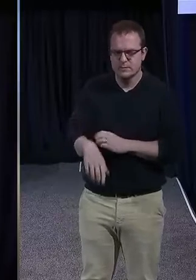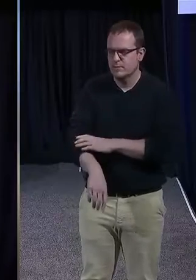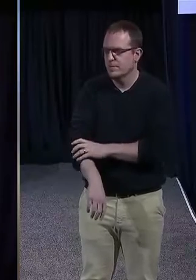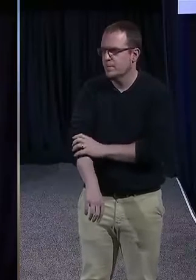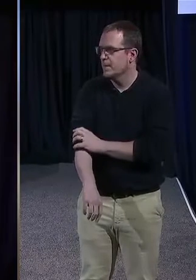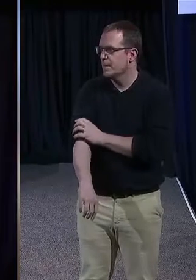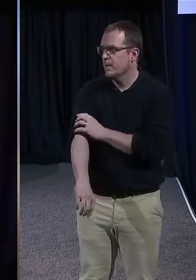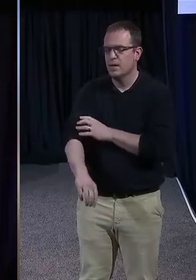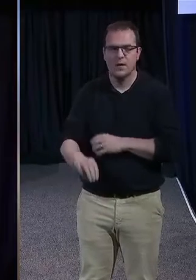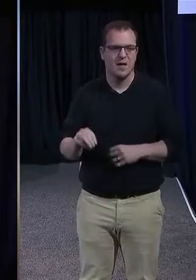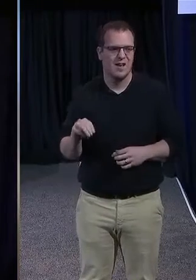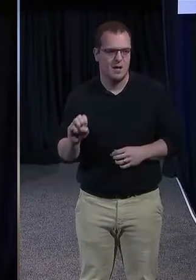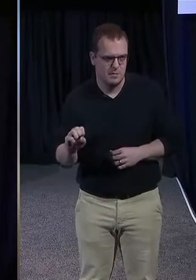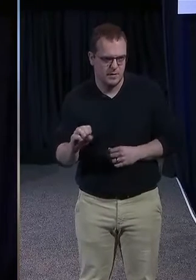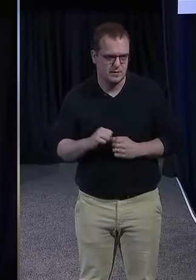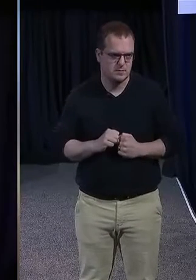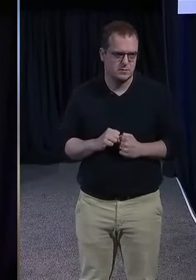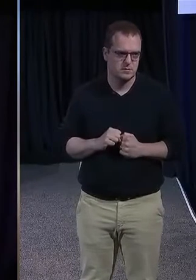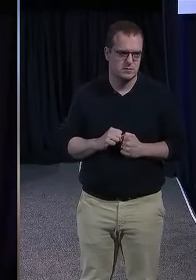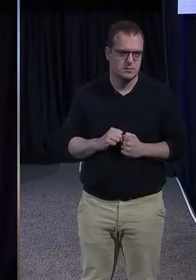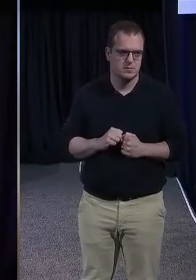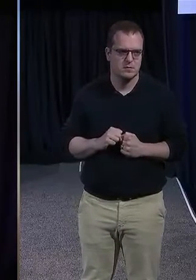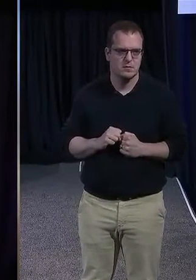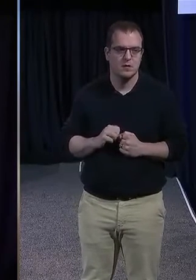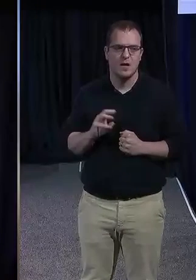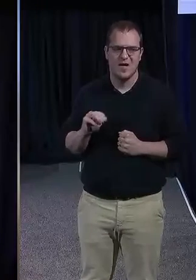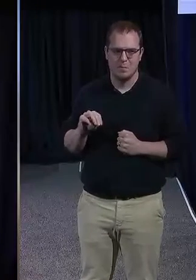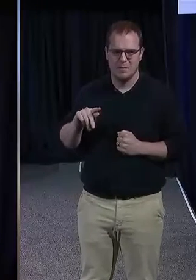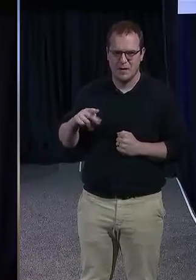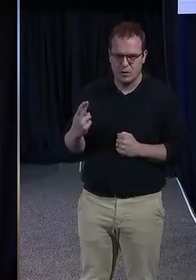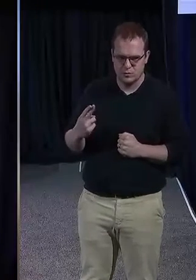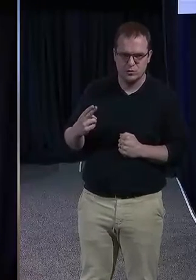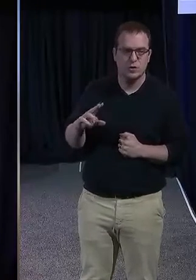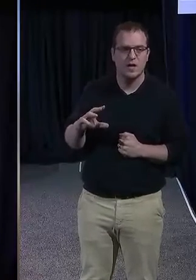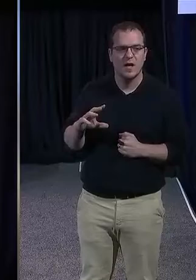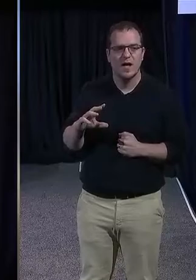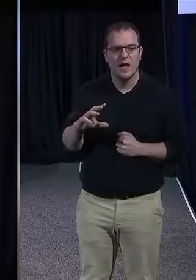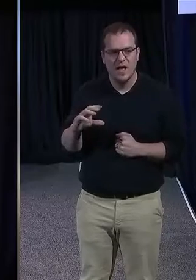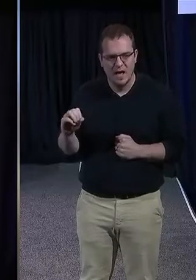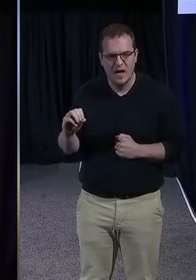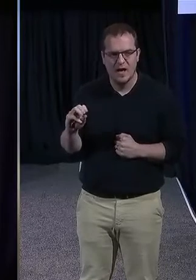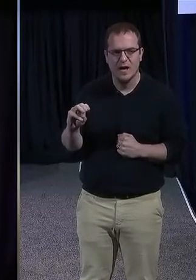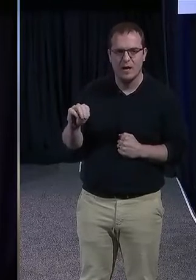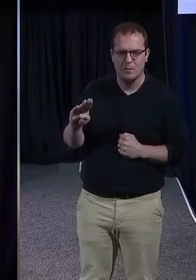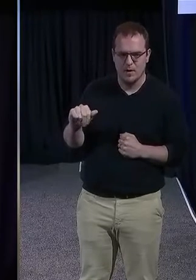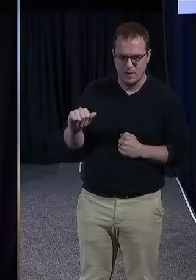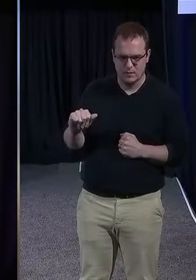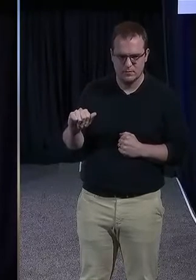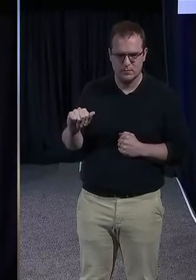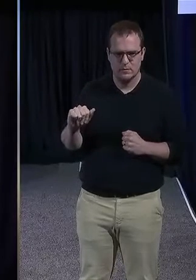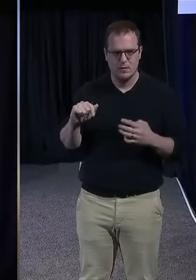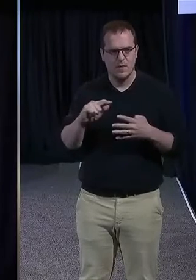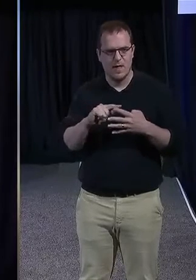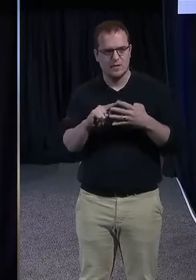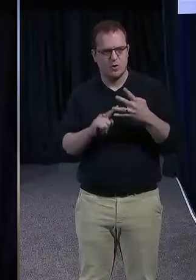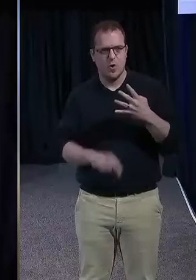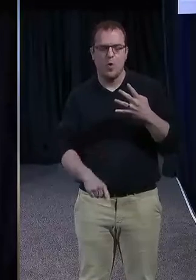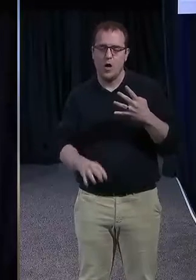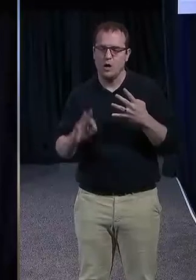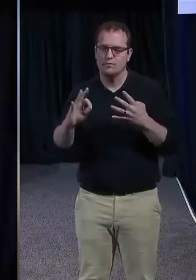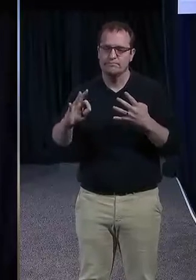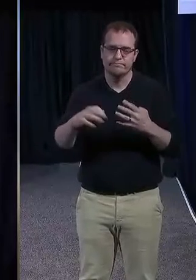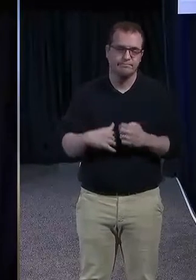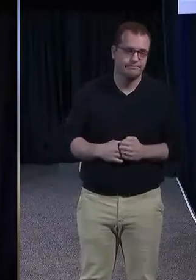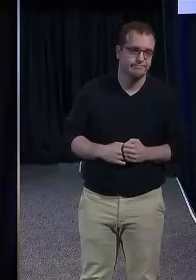an MS, an MPH, and an MBA. That's a whole lot of M's, right?